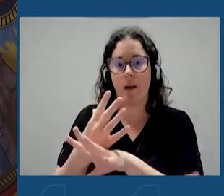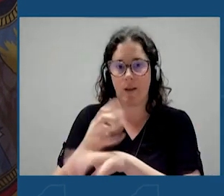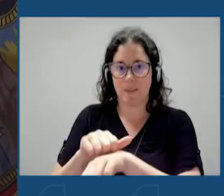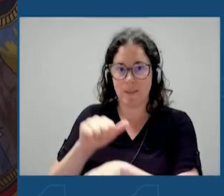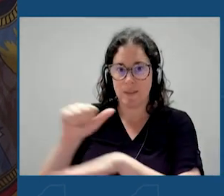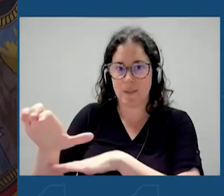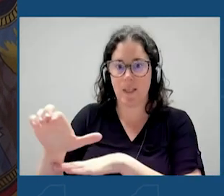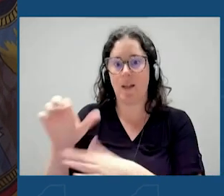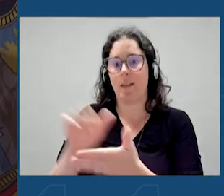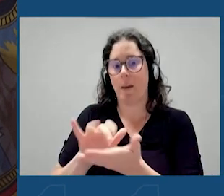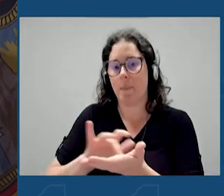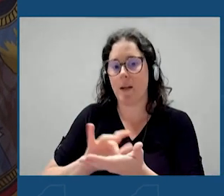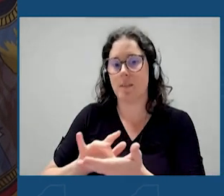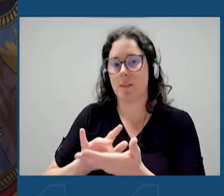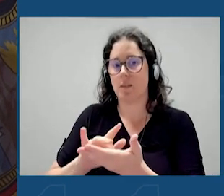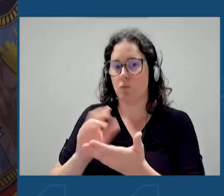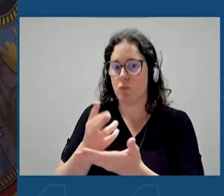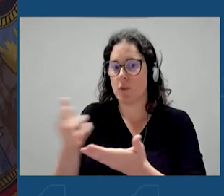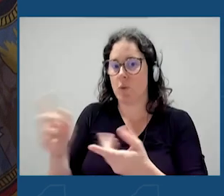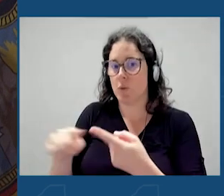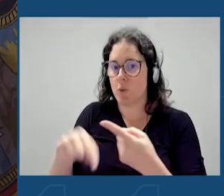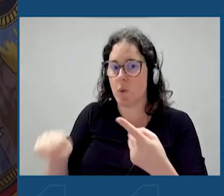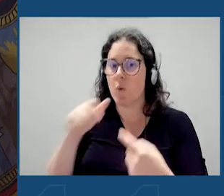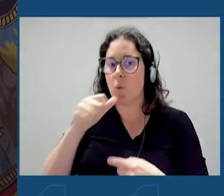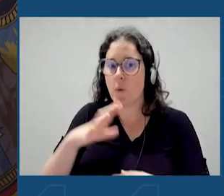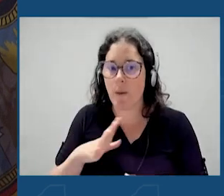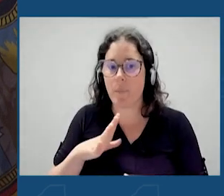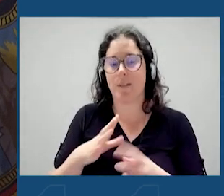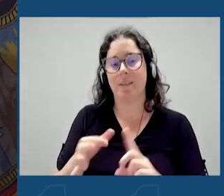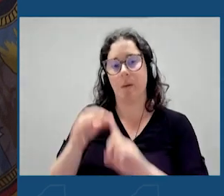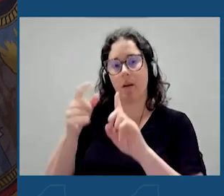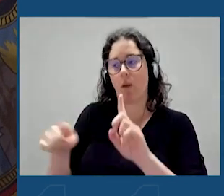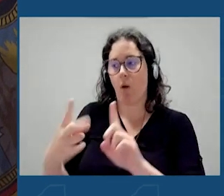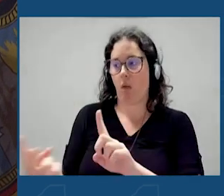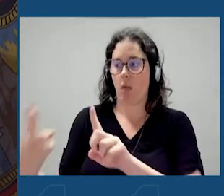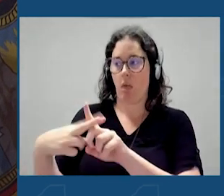those women, especially those that have implemented abortion bans.